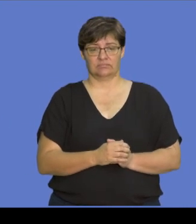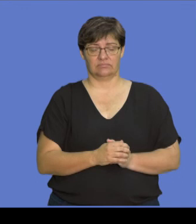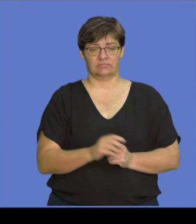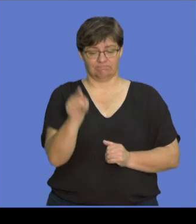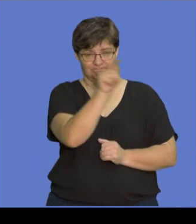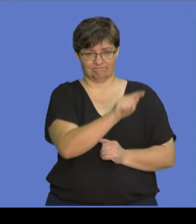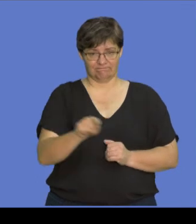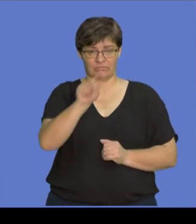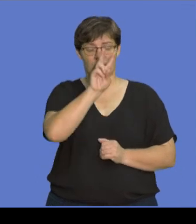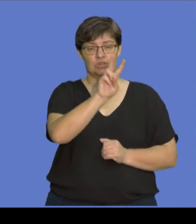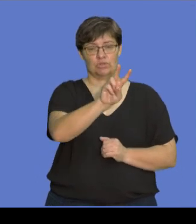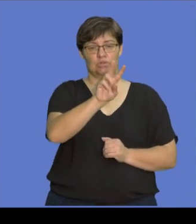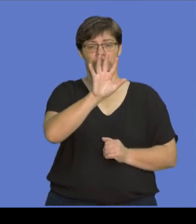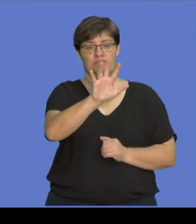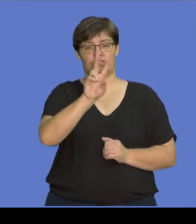There's my figure,